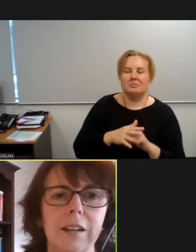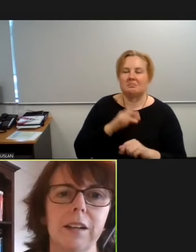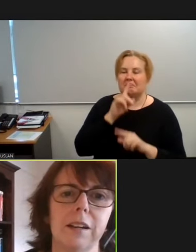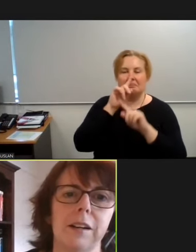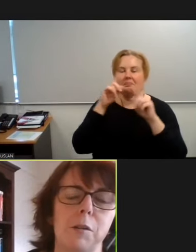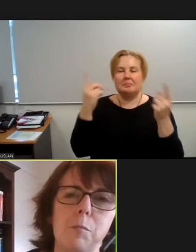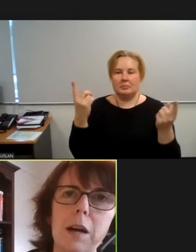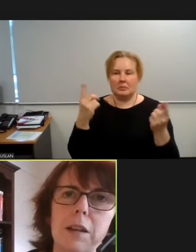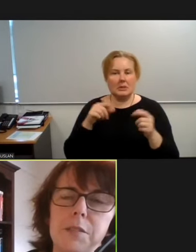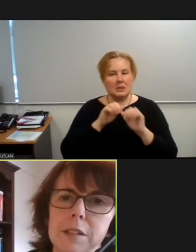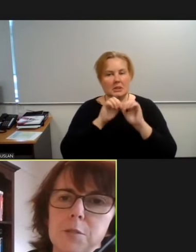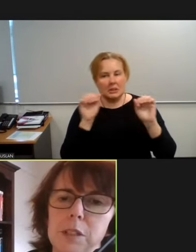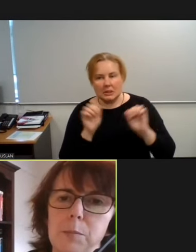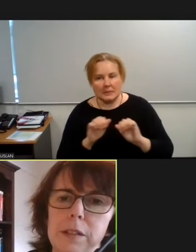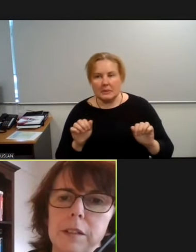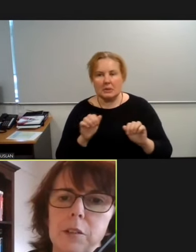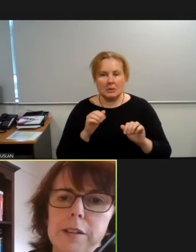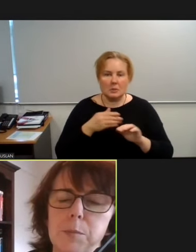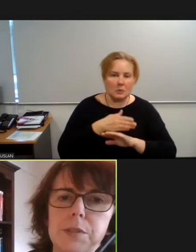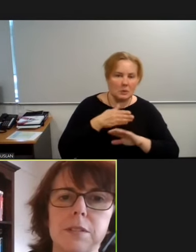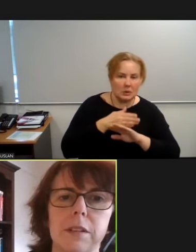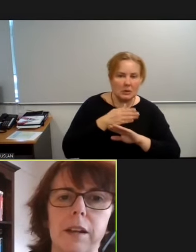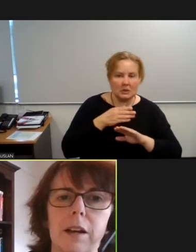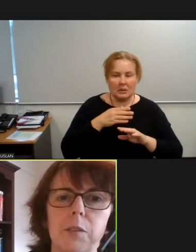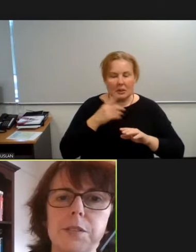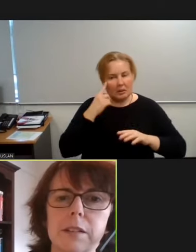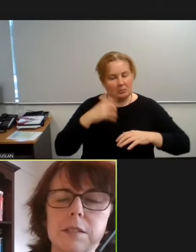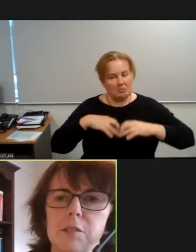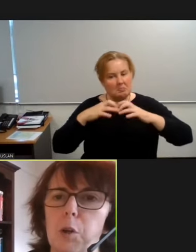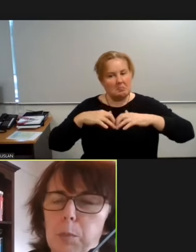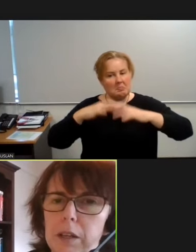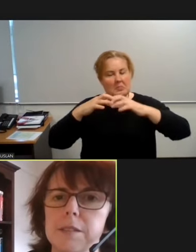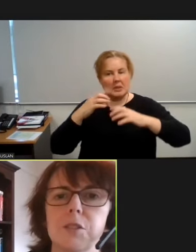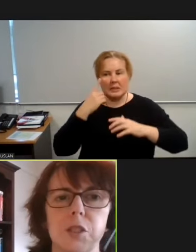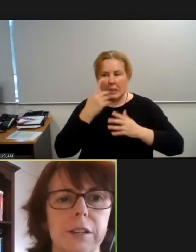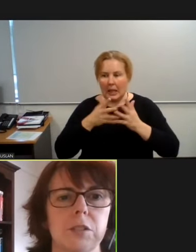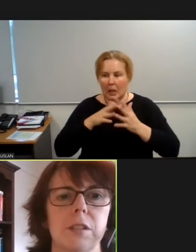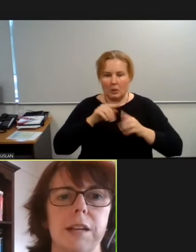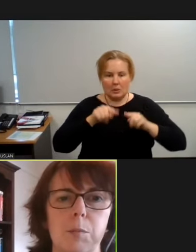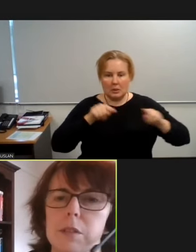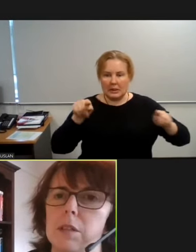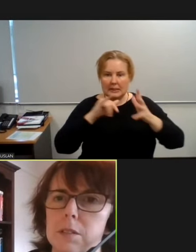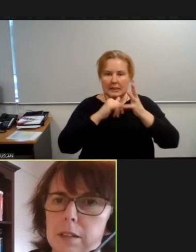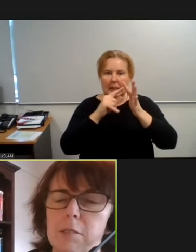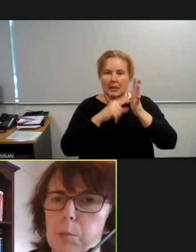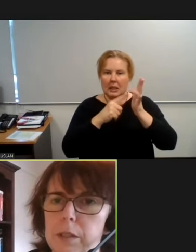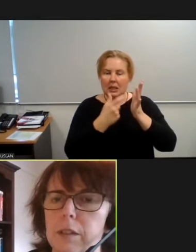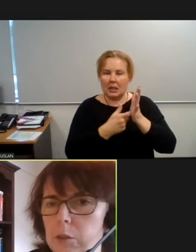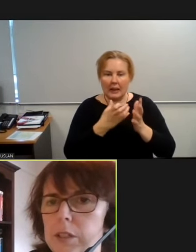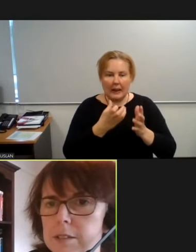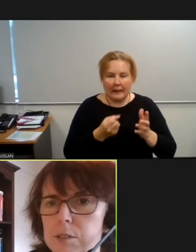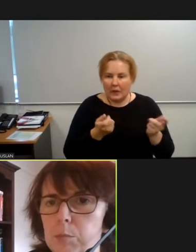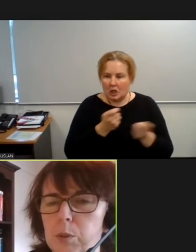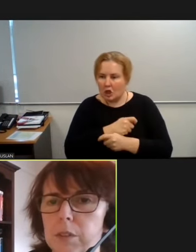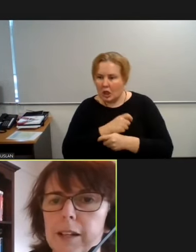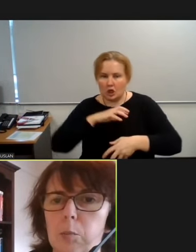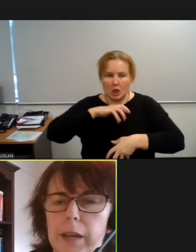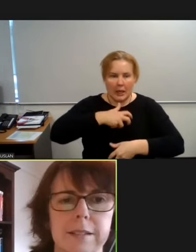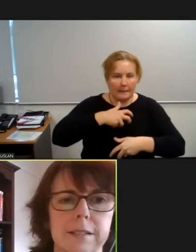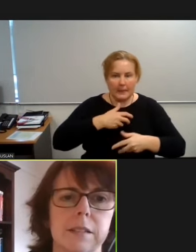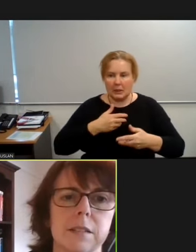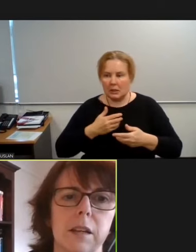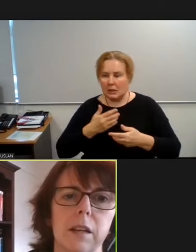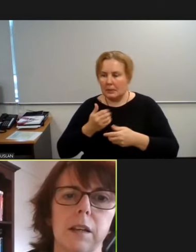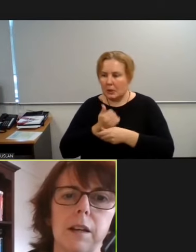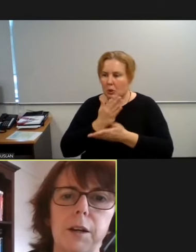anyway. And I think it's really been incredible to see how the sectors have mobilised and changed and adapted so that everybody who needs the support and help